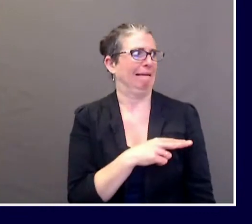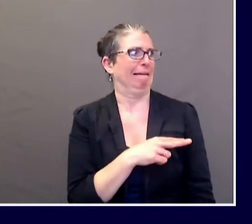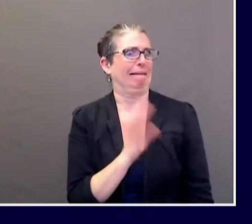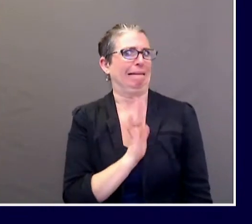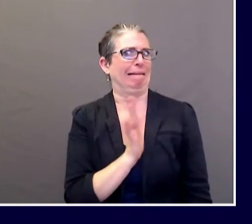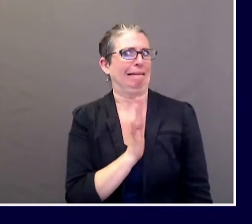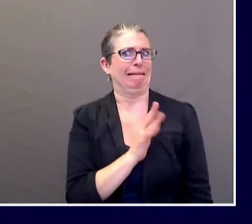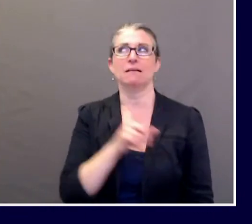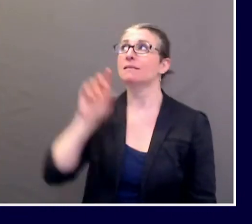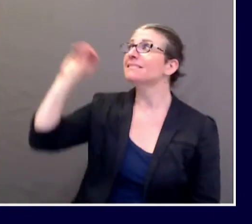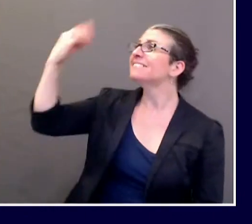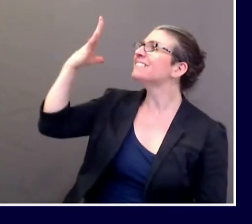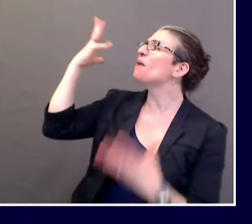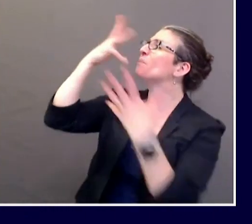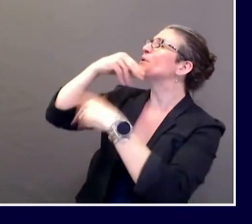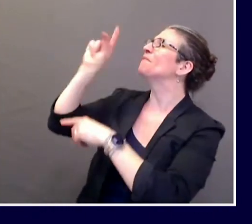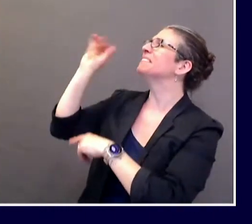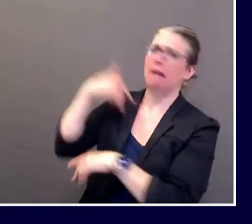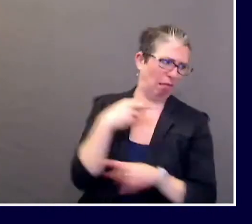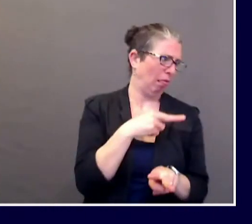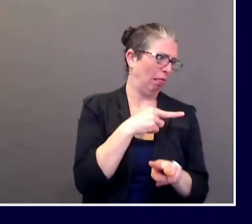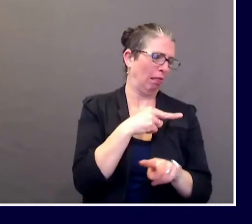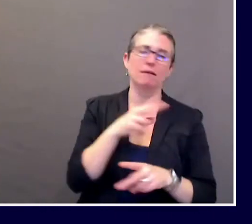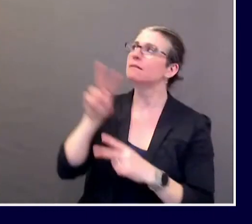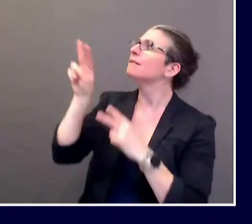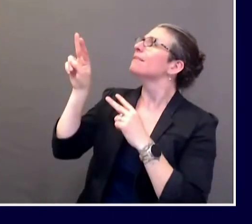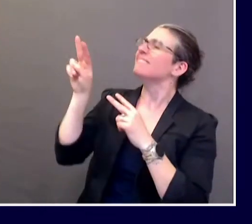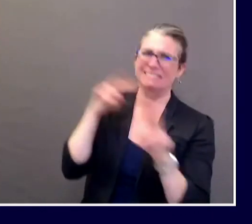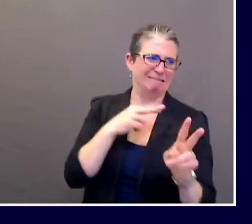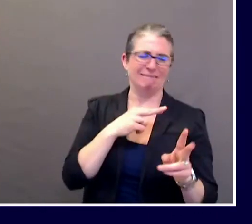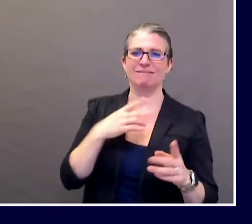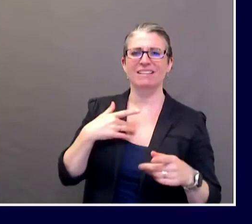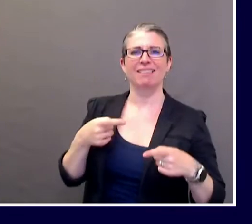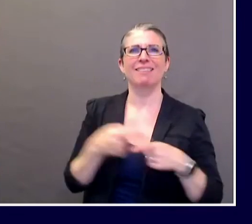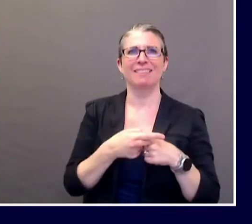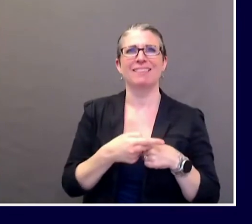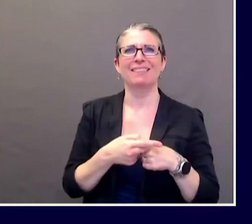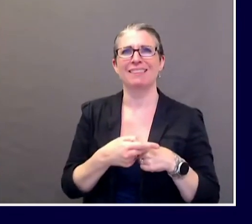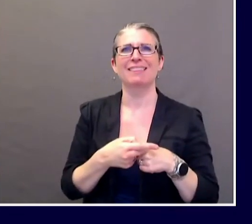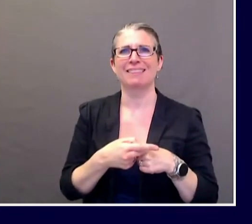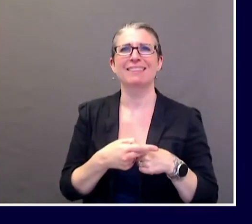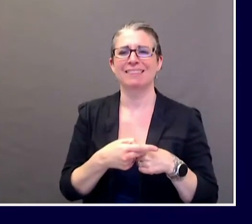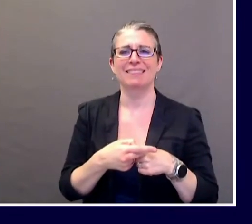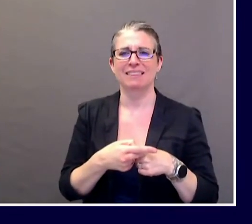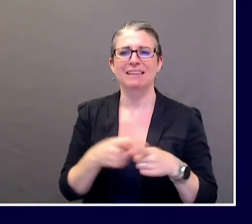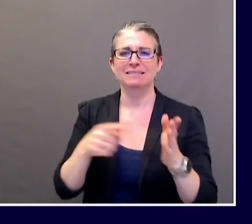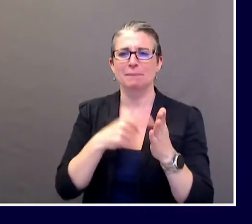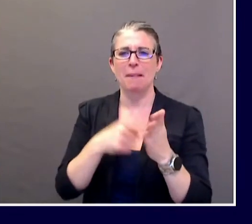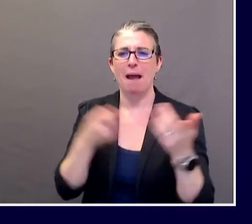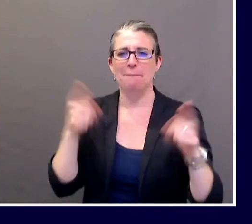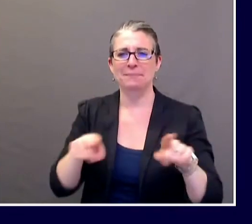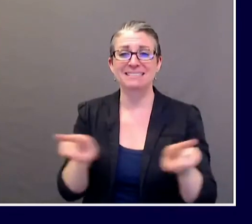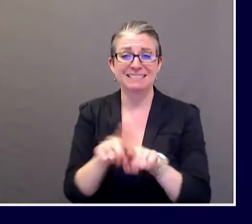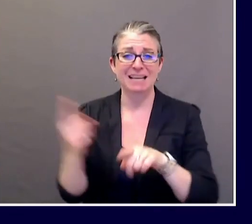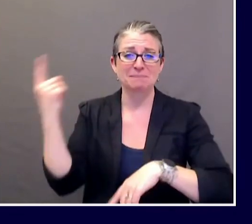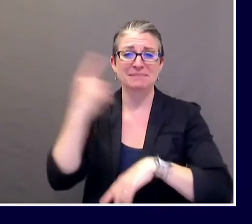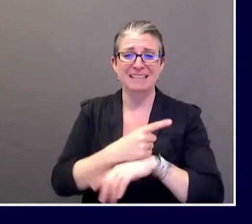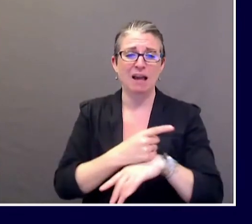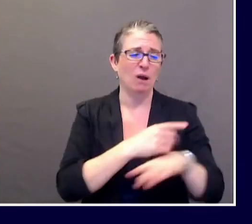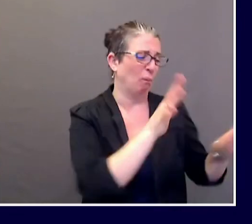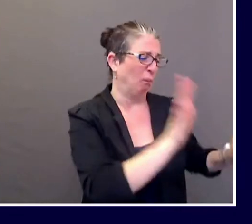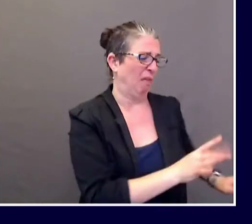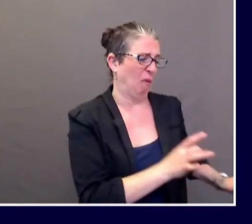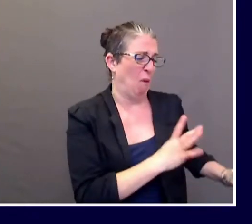reconcile. Important to note is, and as you're well aware, Caitlin, some of these metrics are different snapshots of that same fast